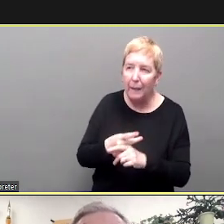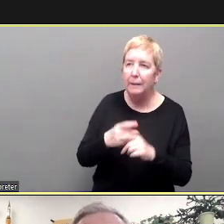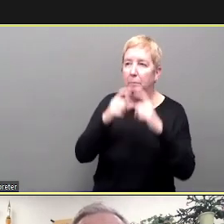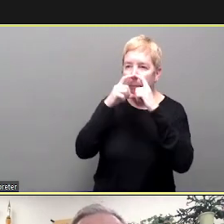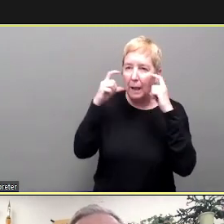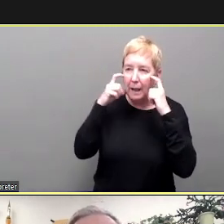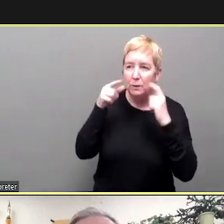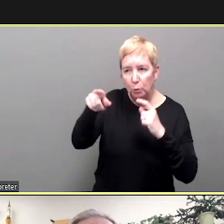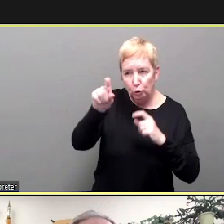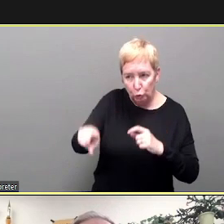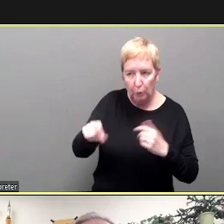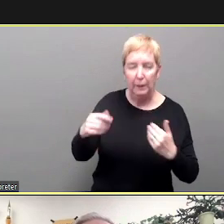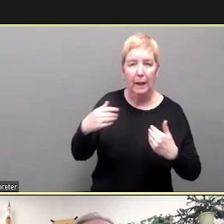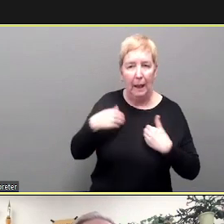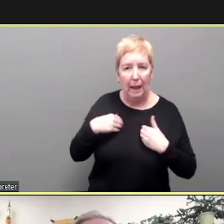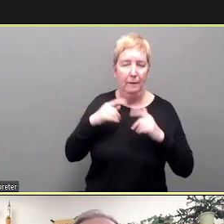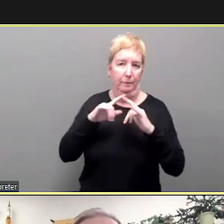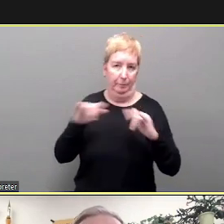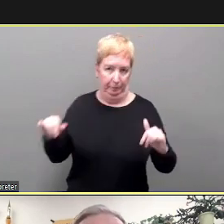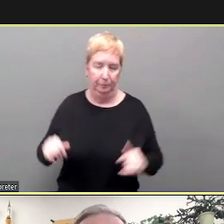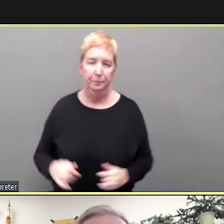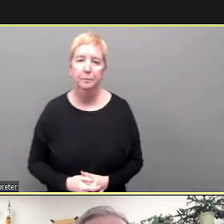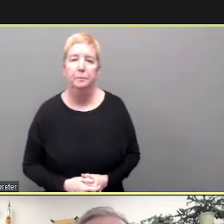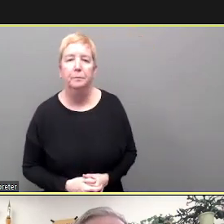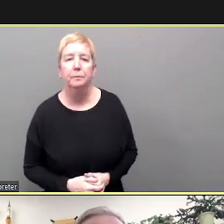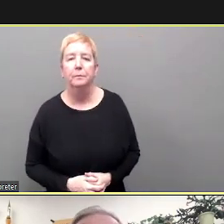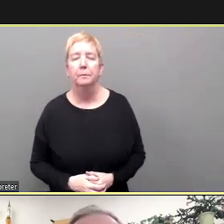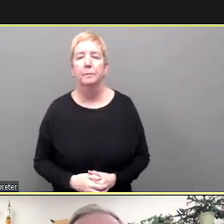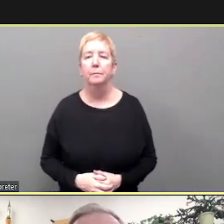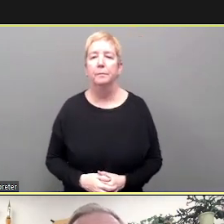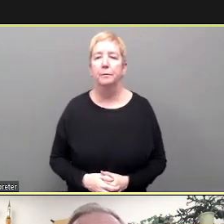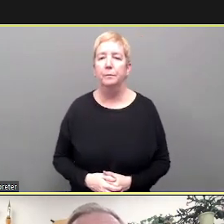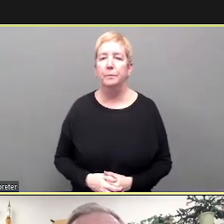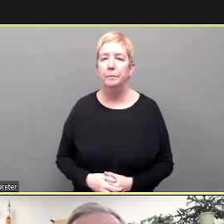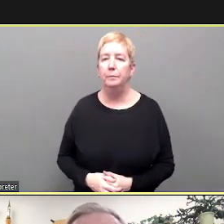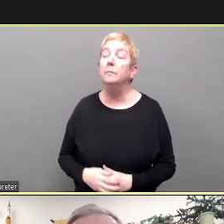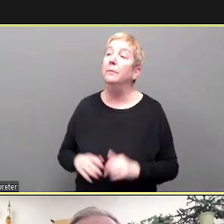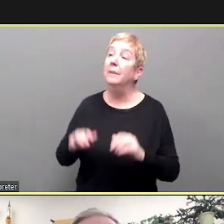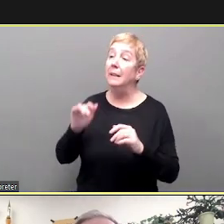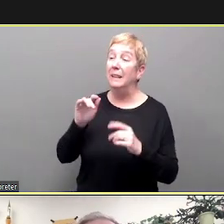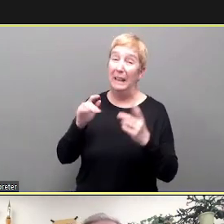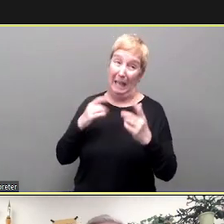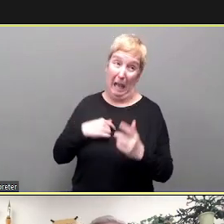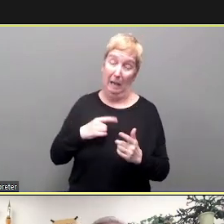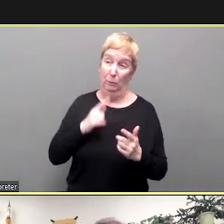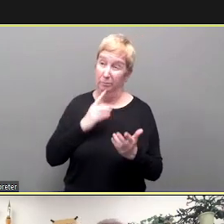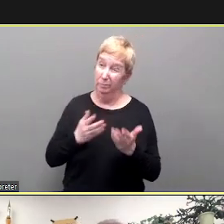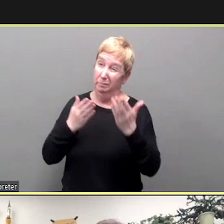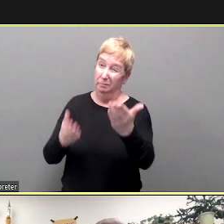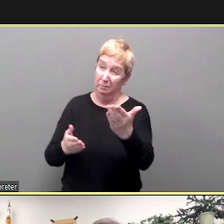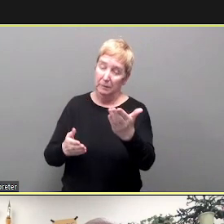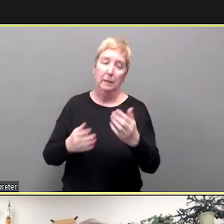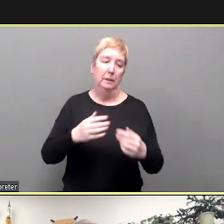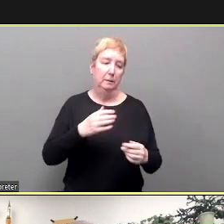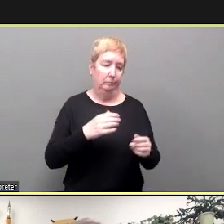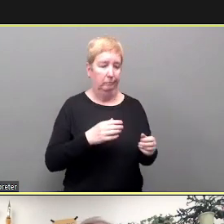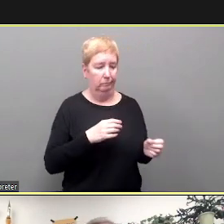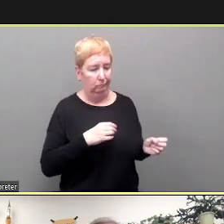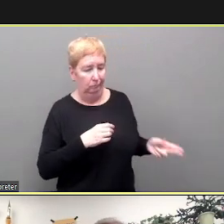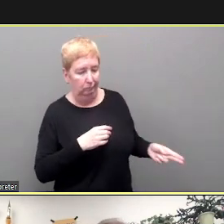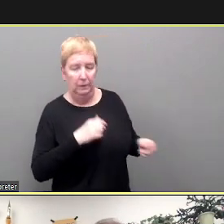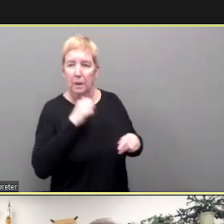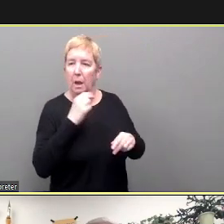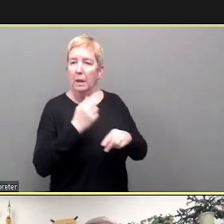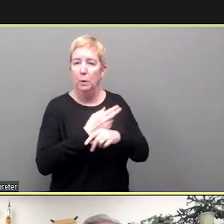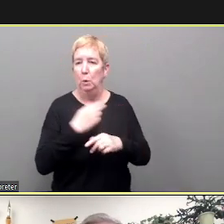encourage everyone, as you're able, to move away from cloth masks, move up this or move from